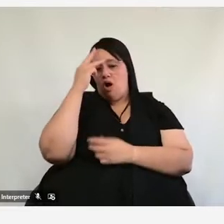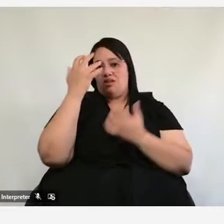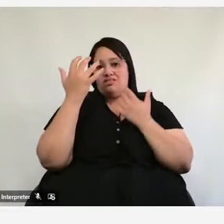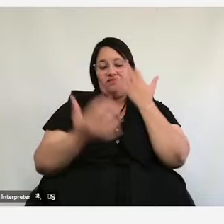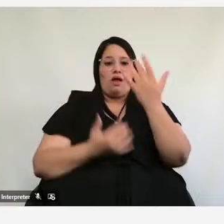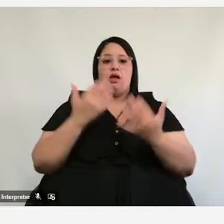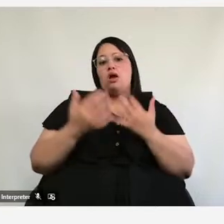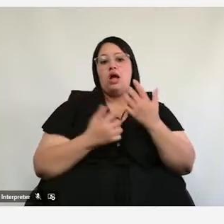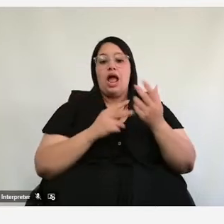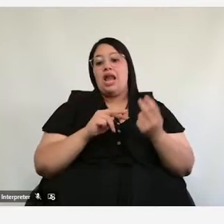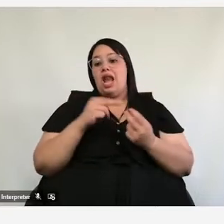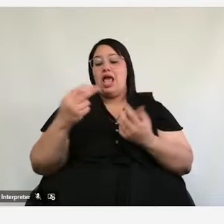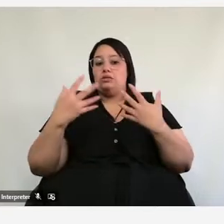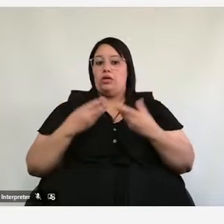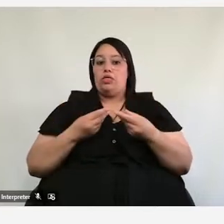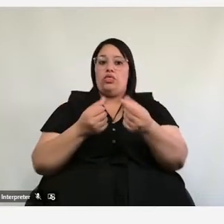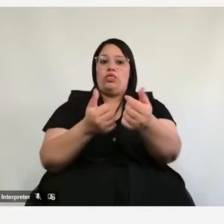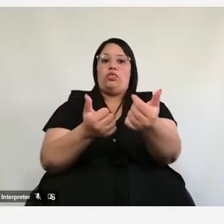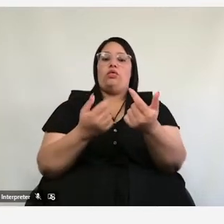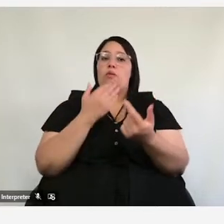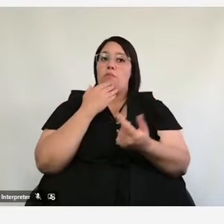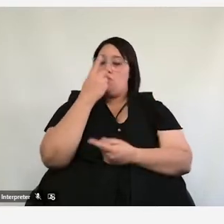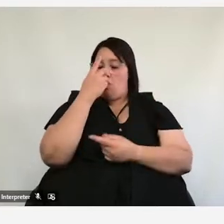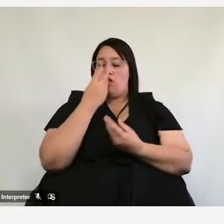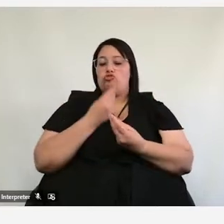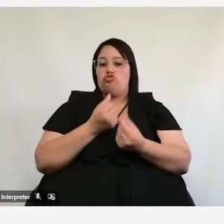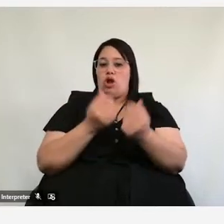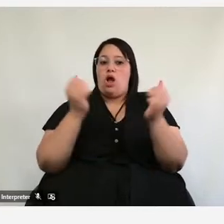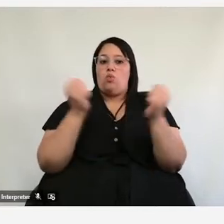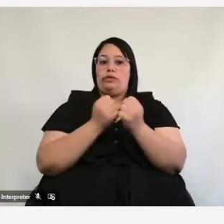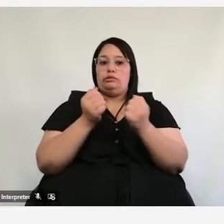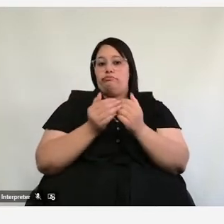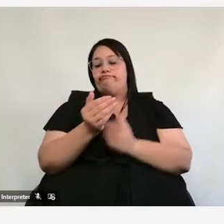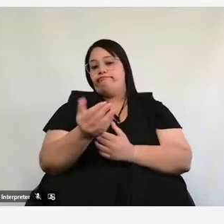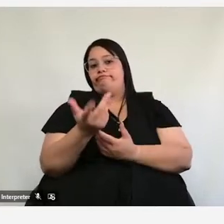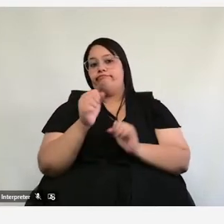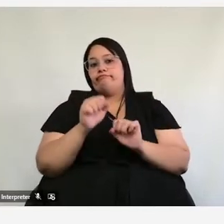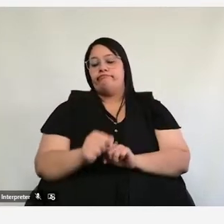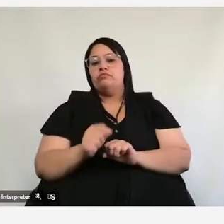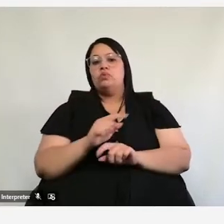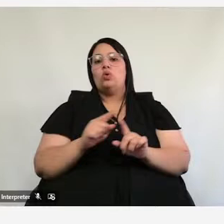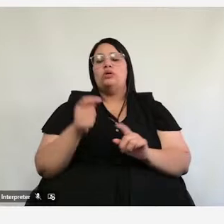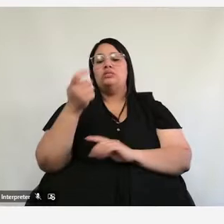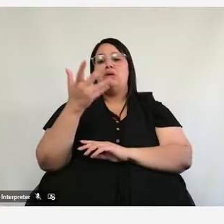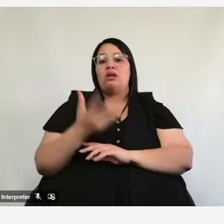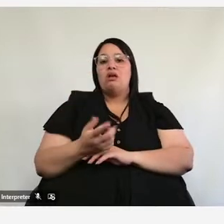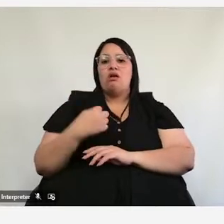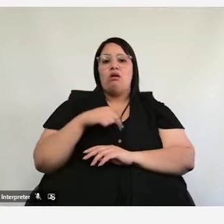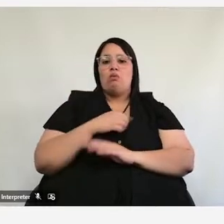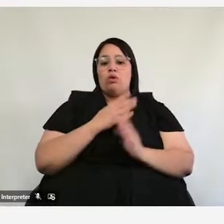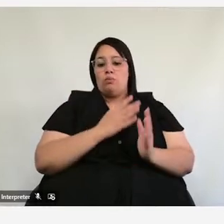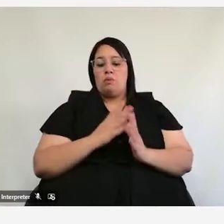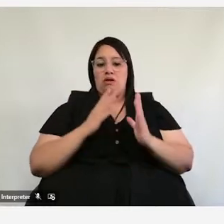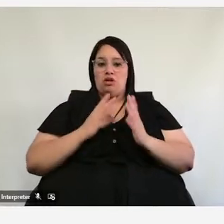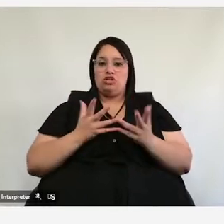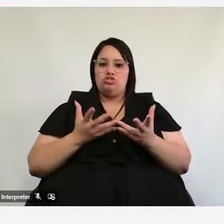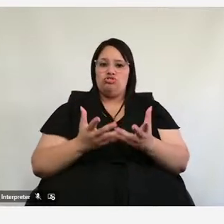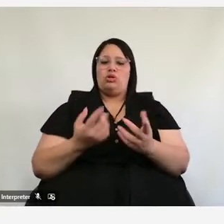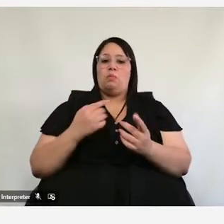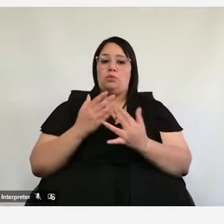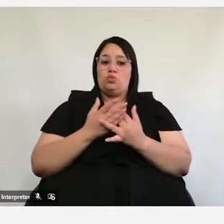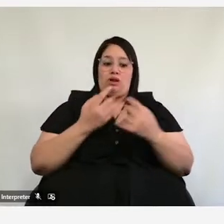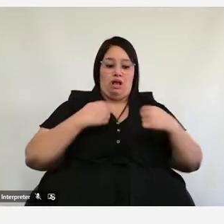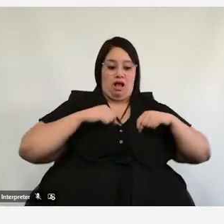the next drought is only one dry winter away. Speaker, ons rampbestuur afdeling is al wat tussen ons en